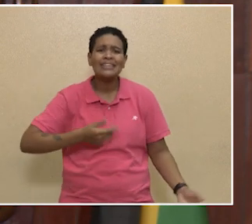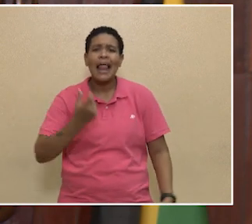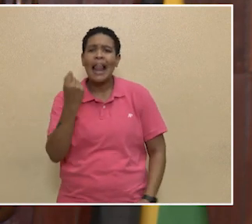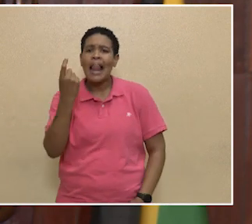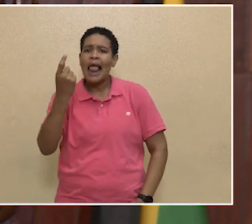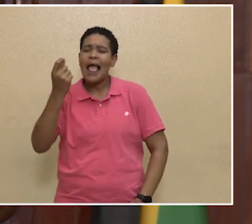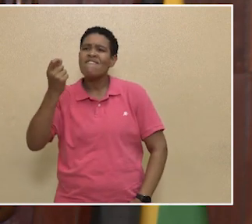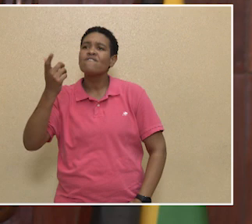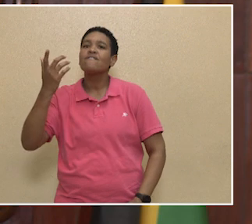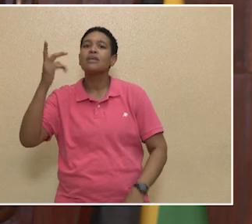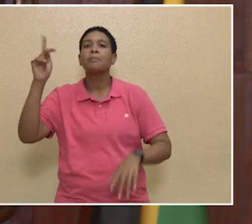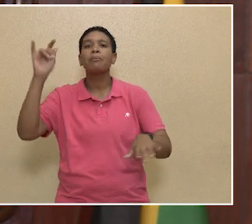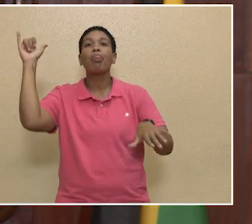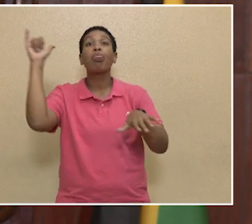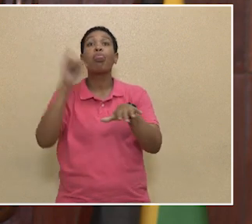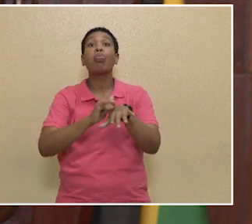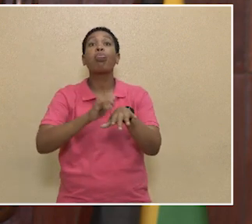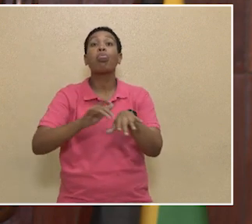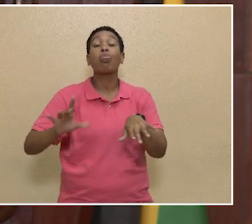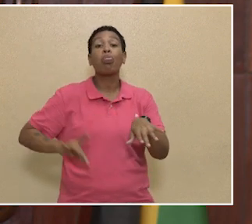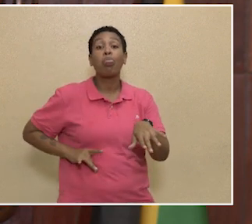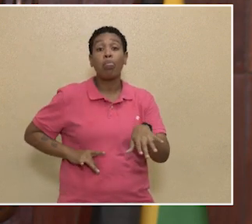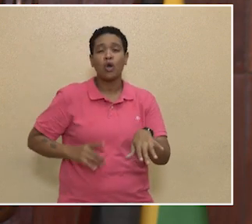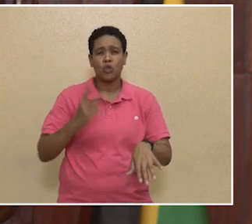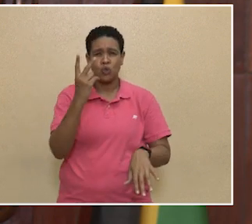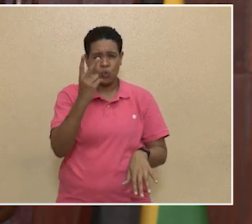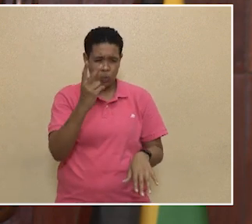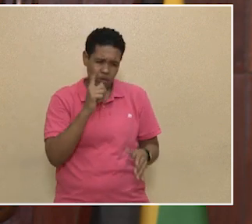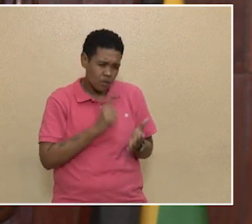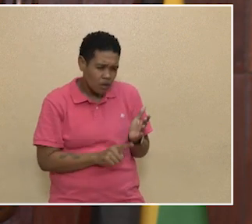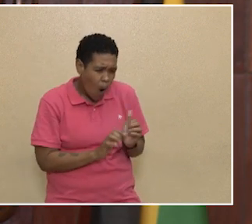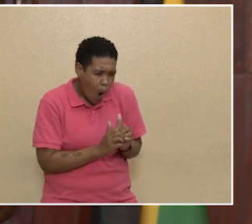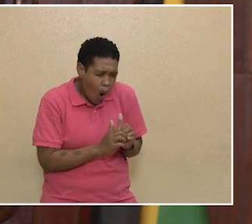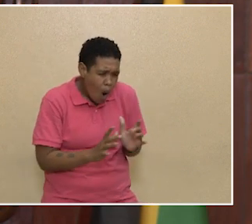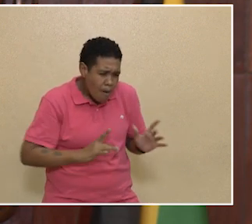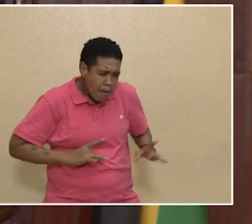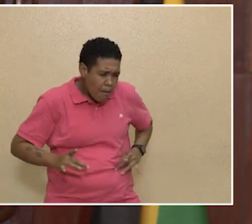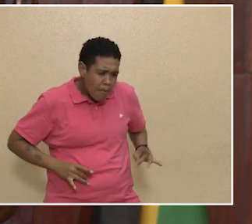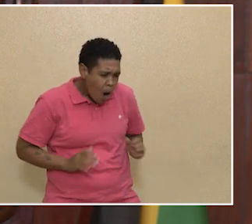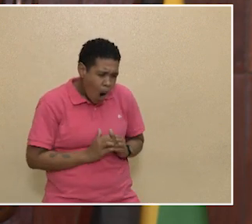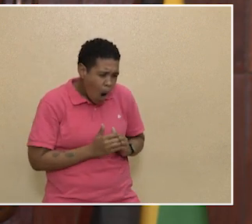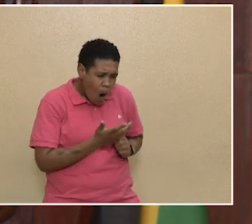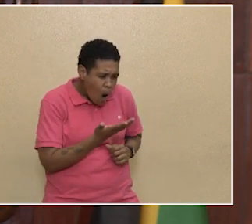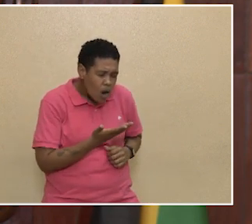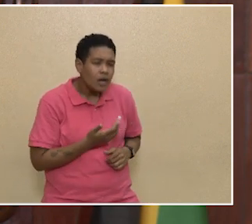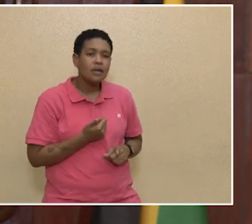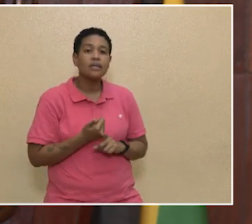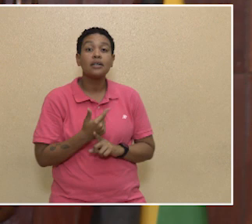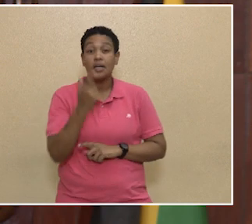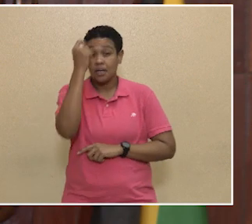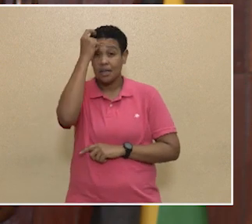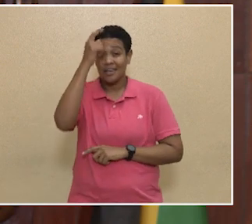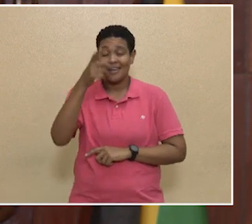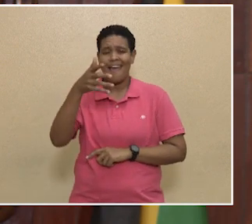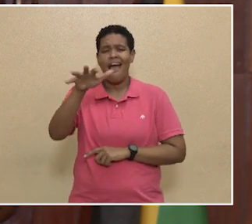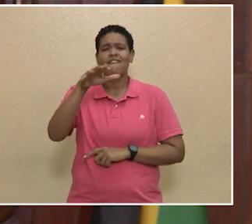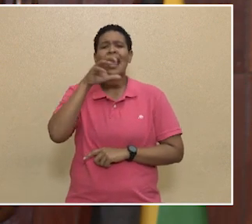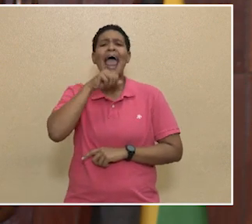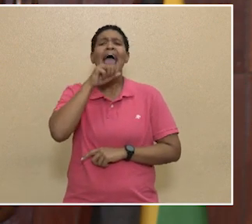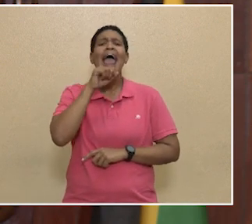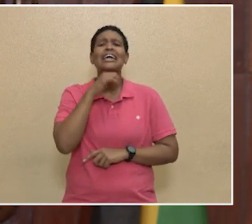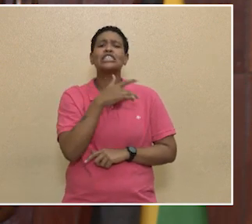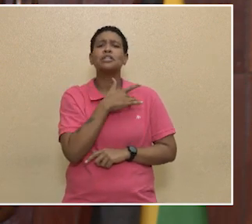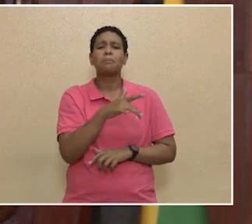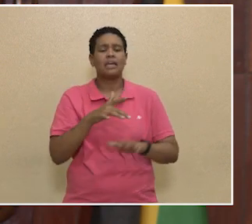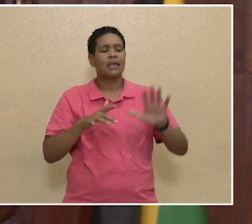import-related, 2 cases are under investigation, and the average age of the persons who have been infected